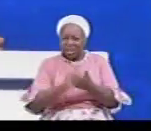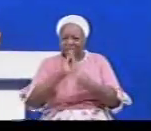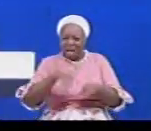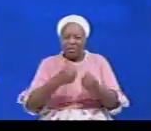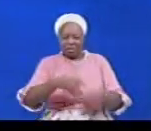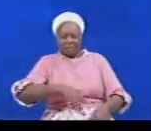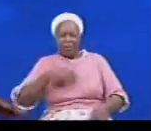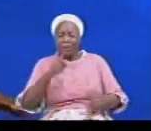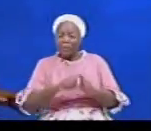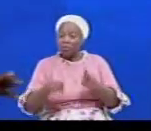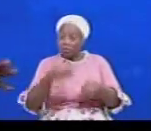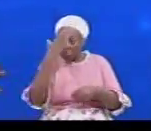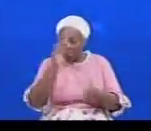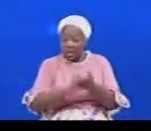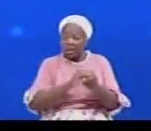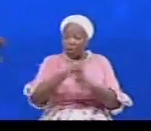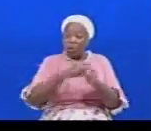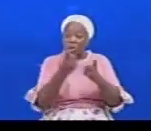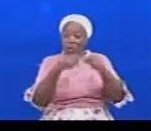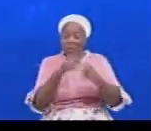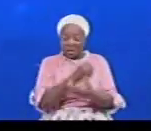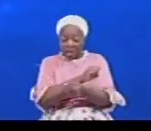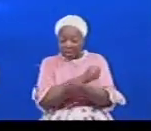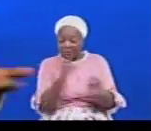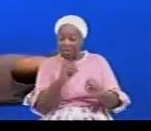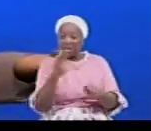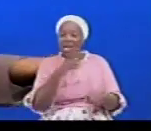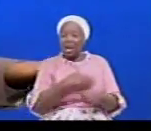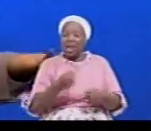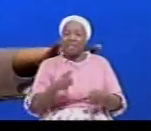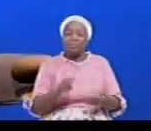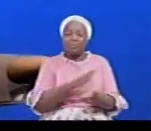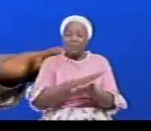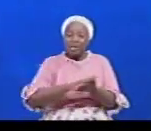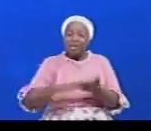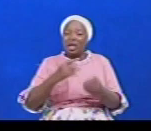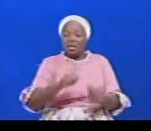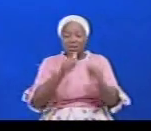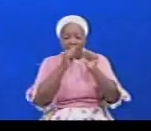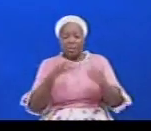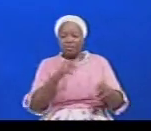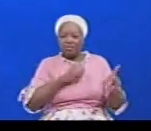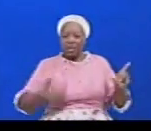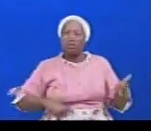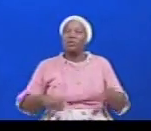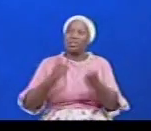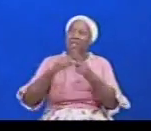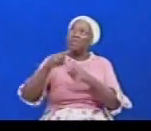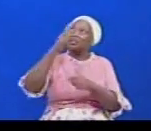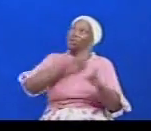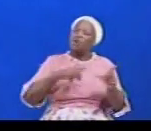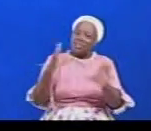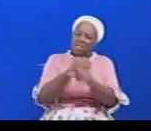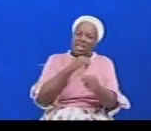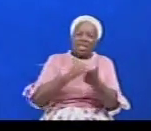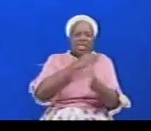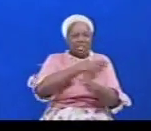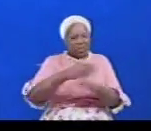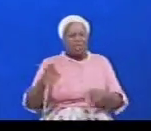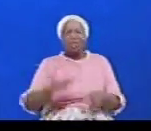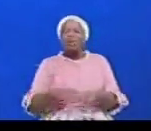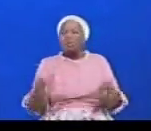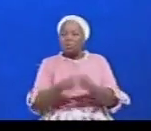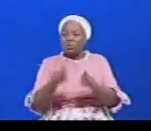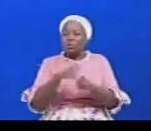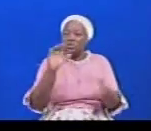you come to the redemptive blessing of the Lord, it takes away even that stain of sin from